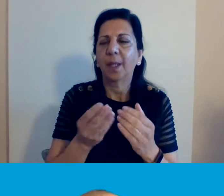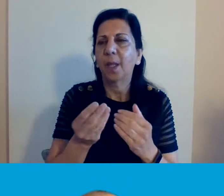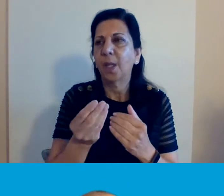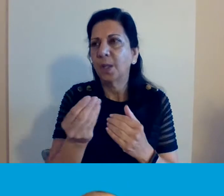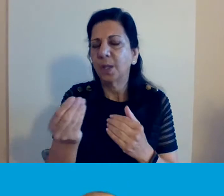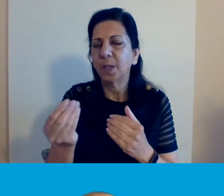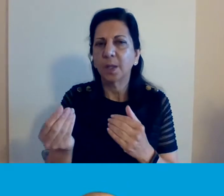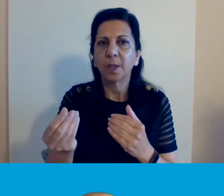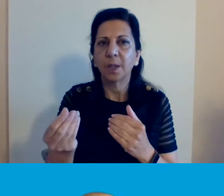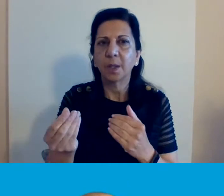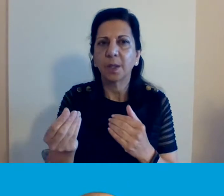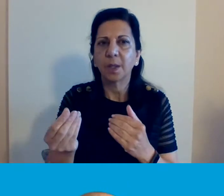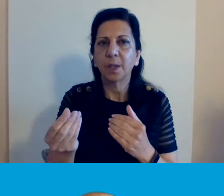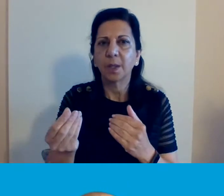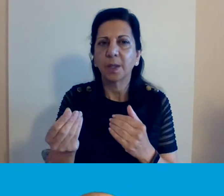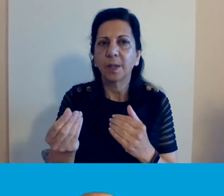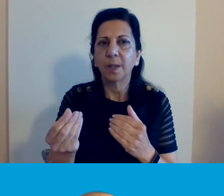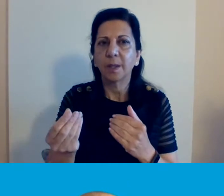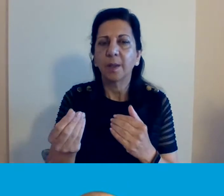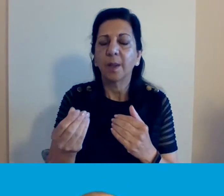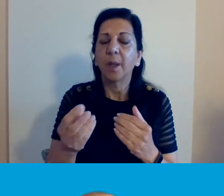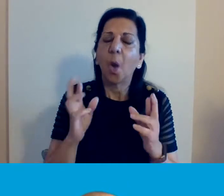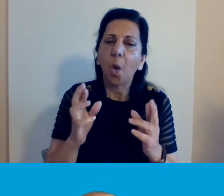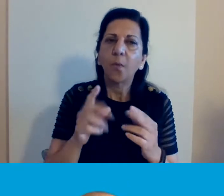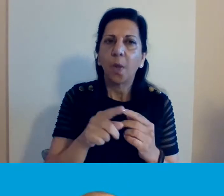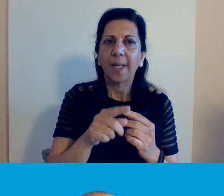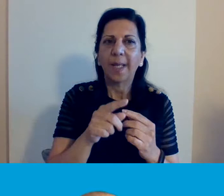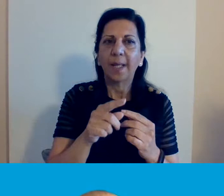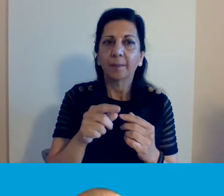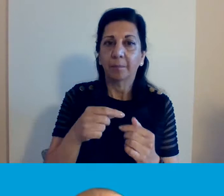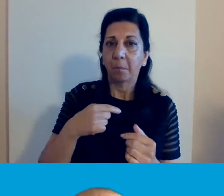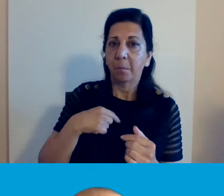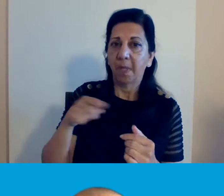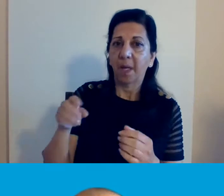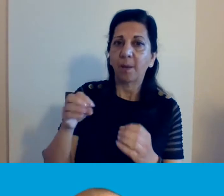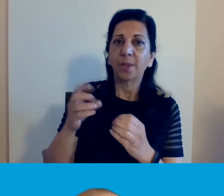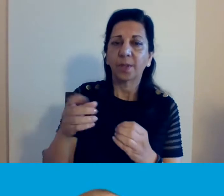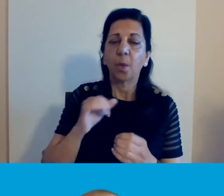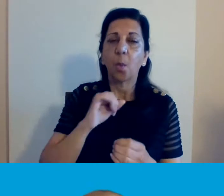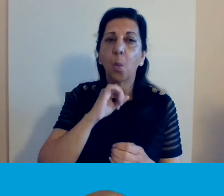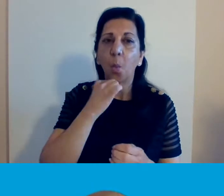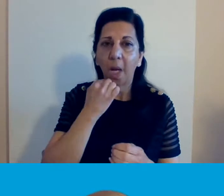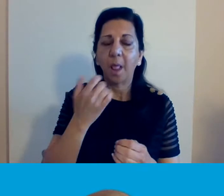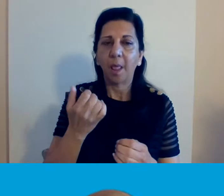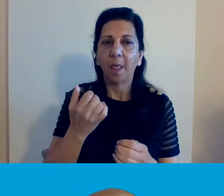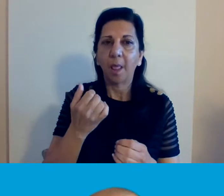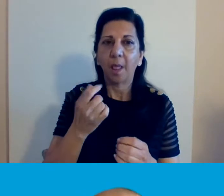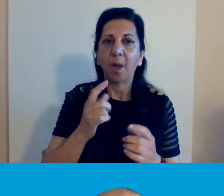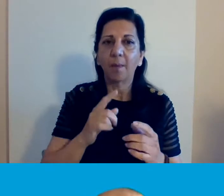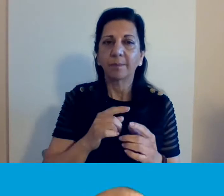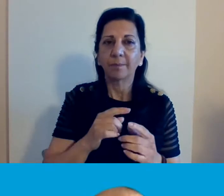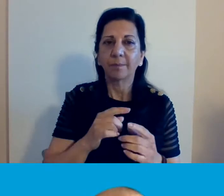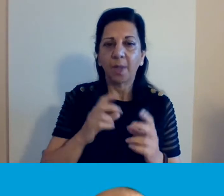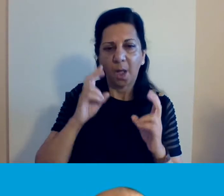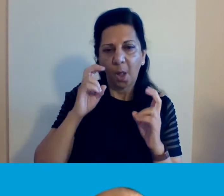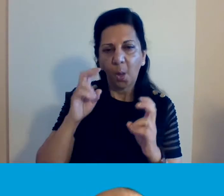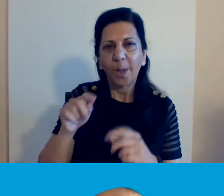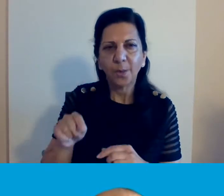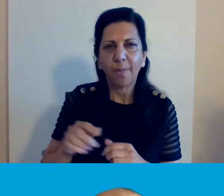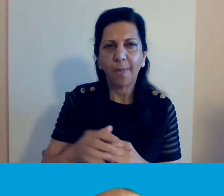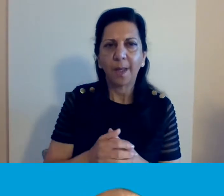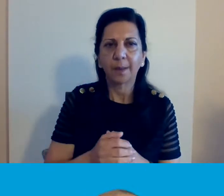place. And that's certainly something that Brigid and I will feed back down to the PCNs to be followed up. Brigid, do you want, there was also a comment about